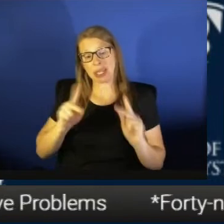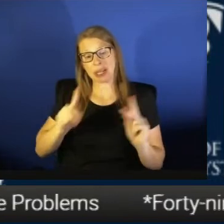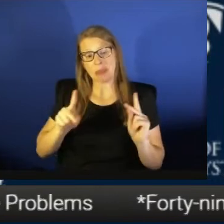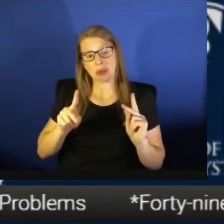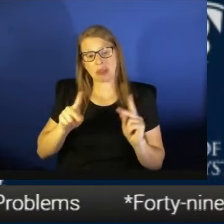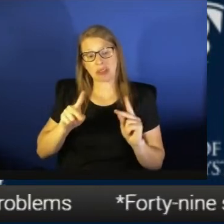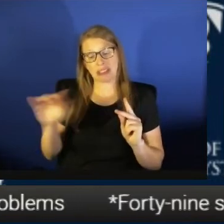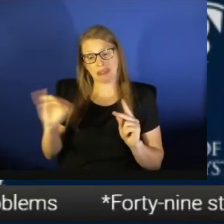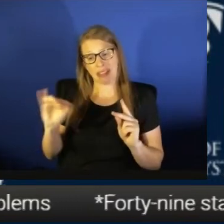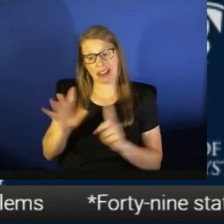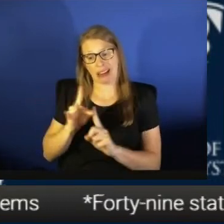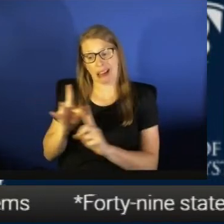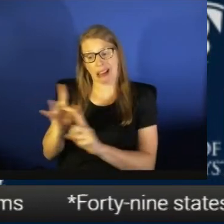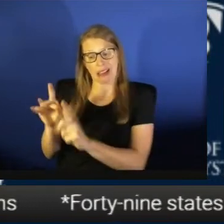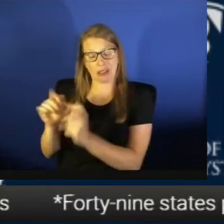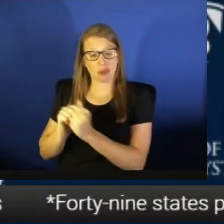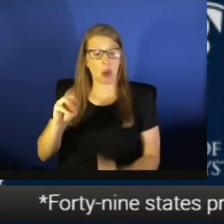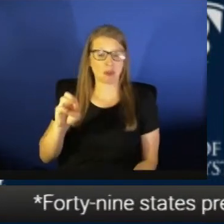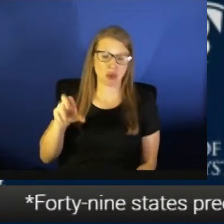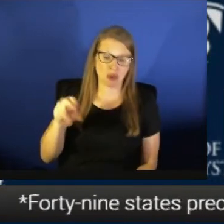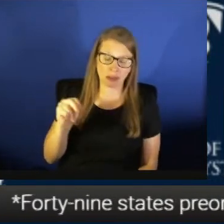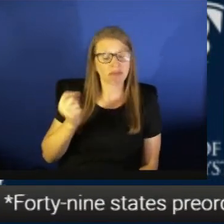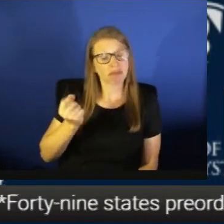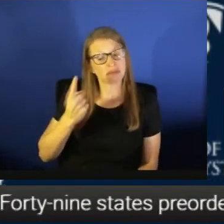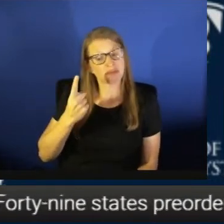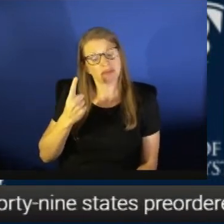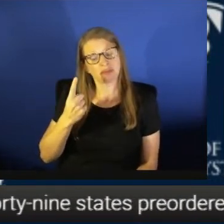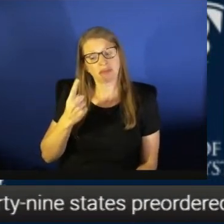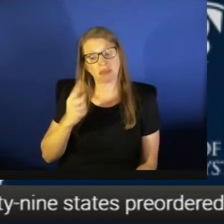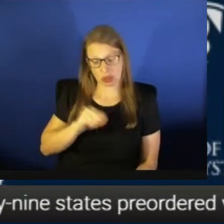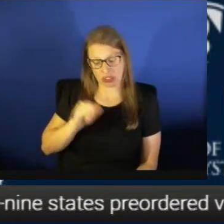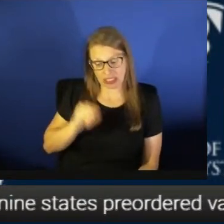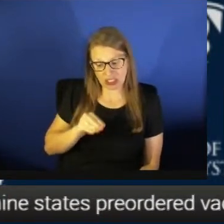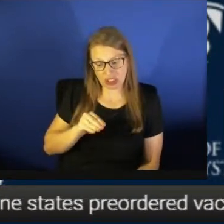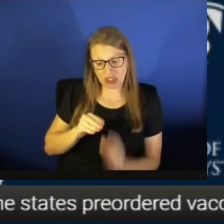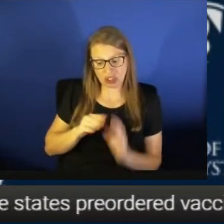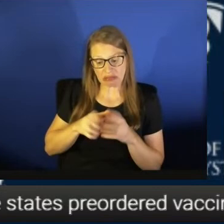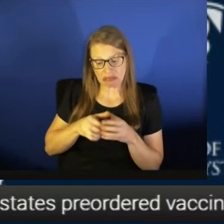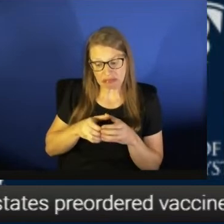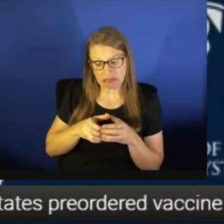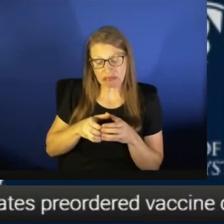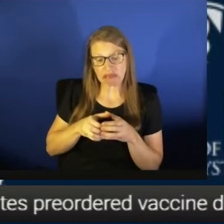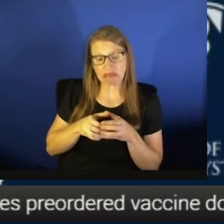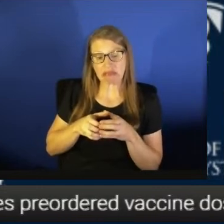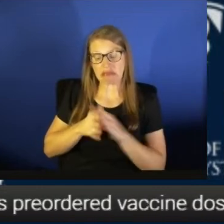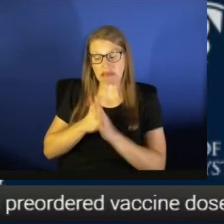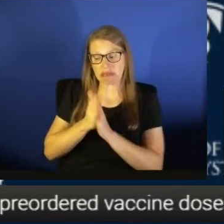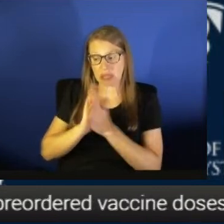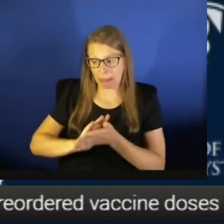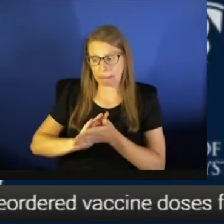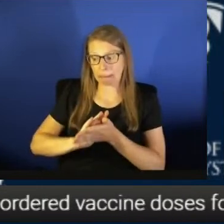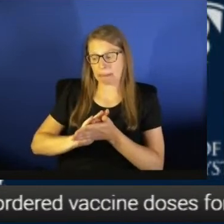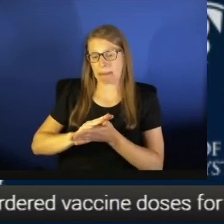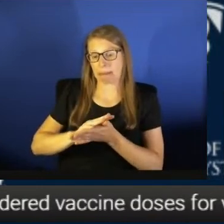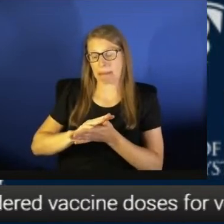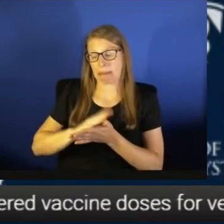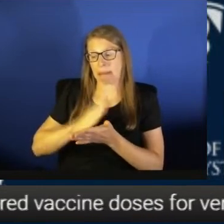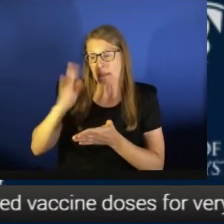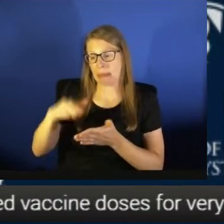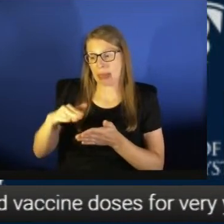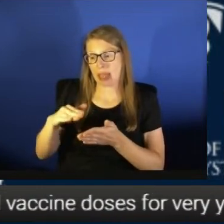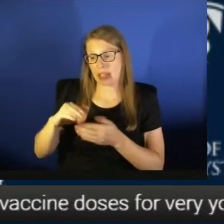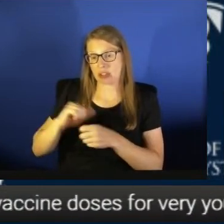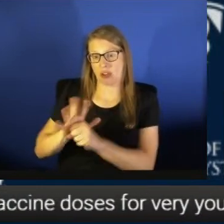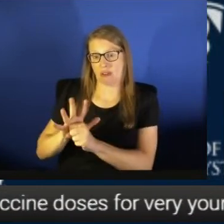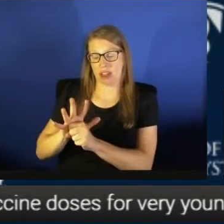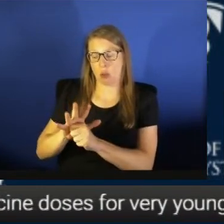Omicron, even those small percentages or small numbers of going on to COVID create large, full numbers of those people that do go on to create long